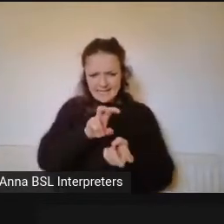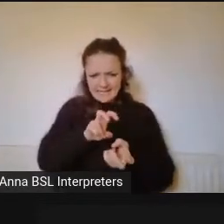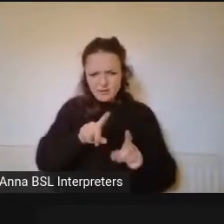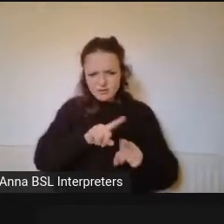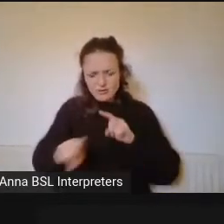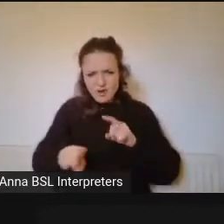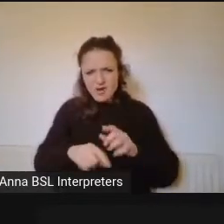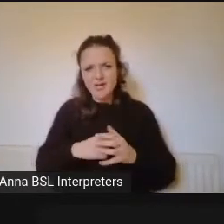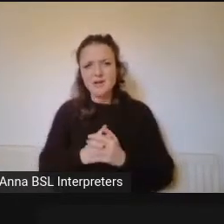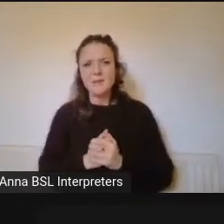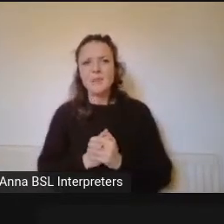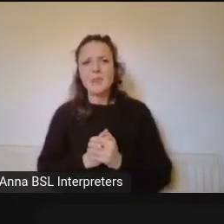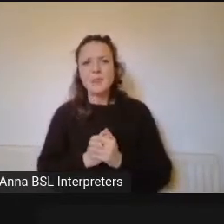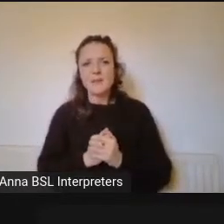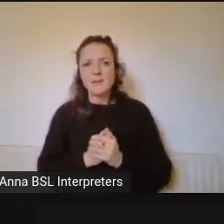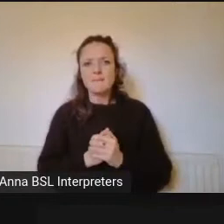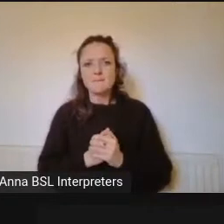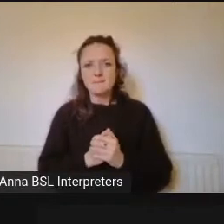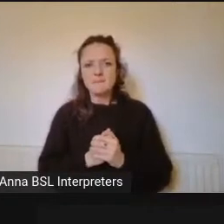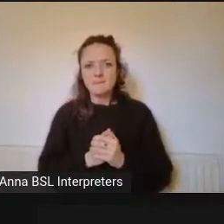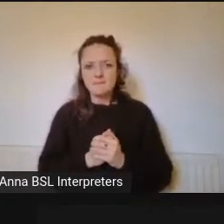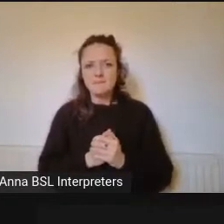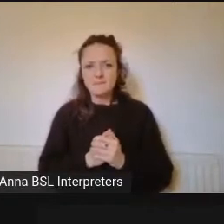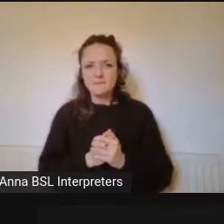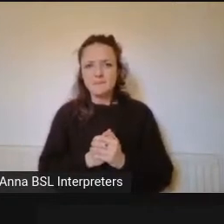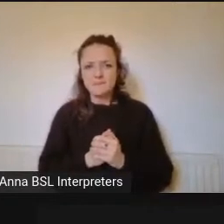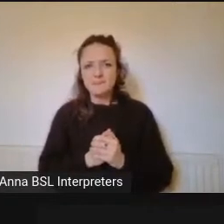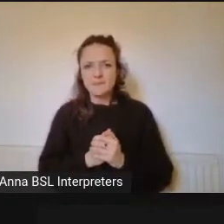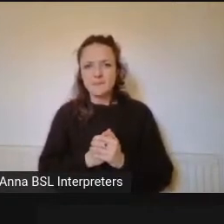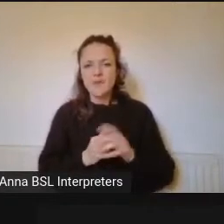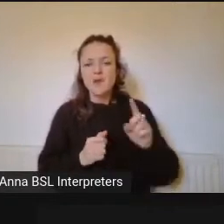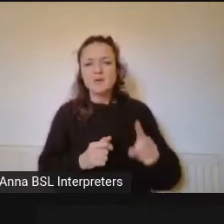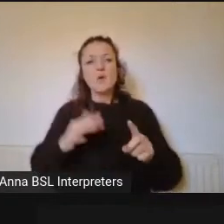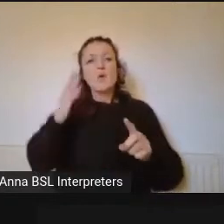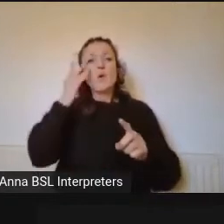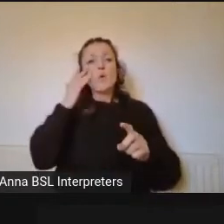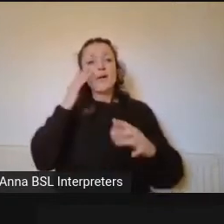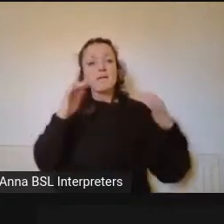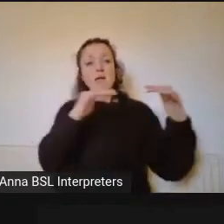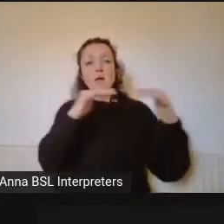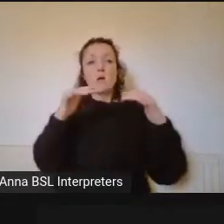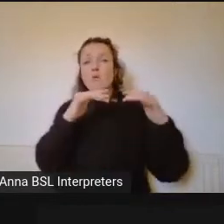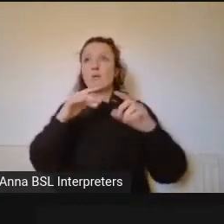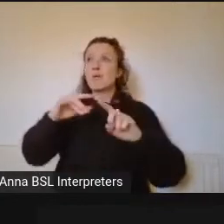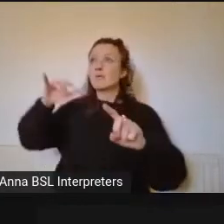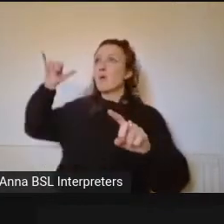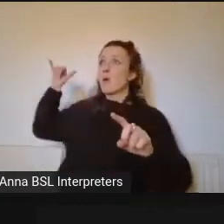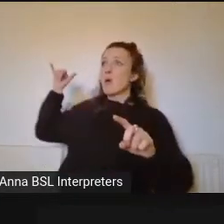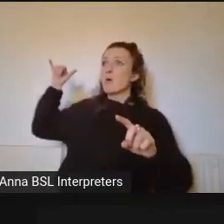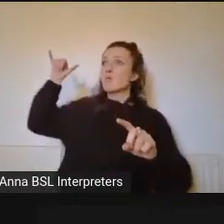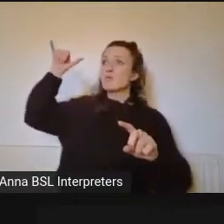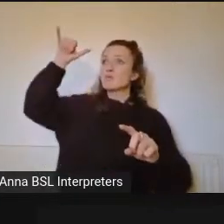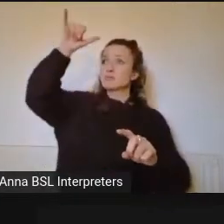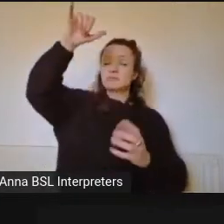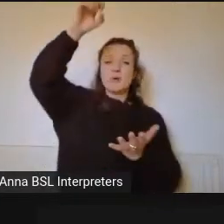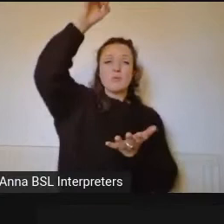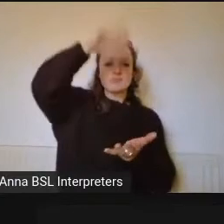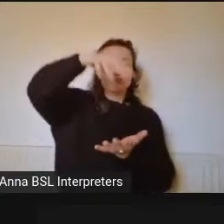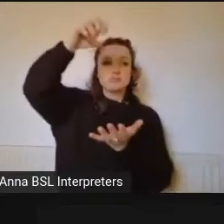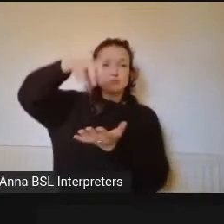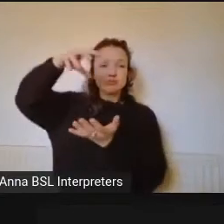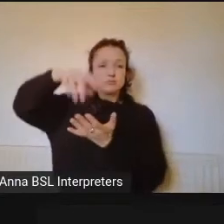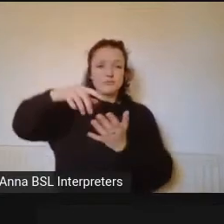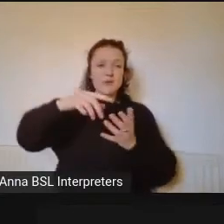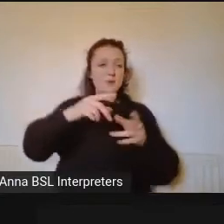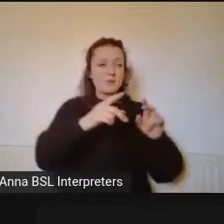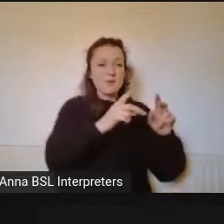data in relationship to the fumigation specifically, so where the fumigation had actually physically taken